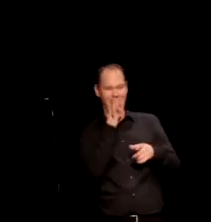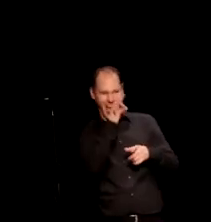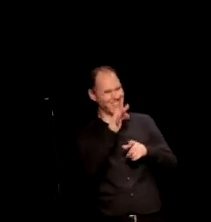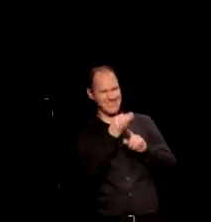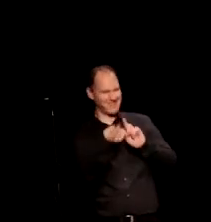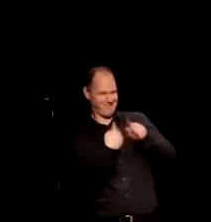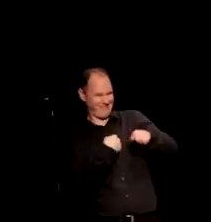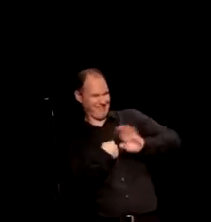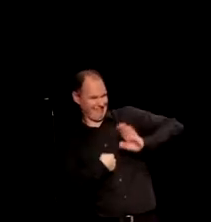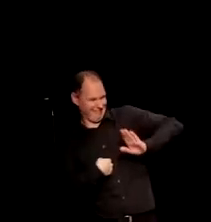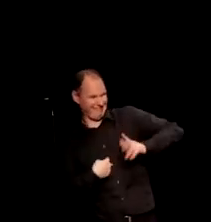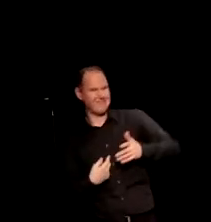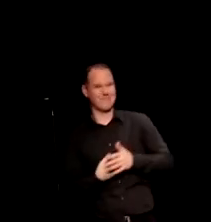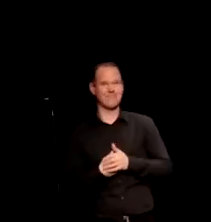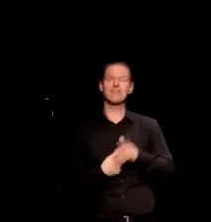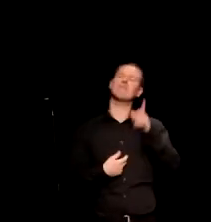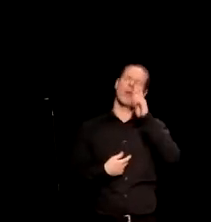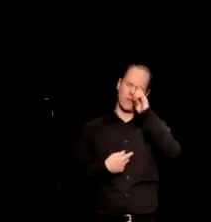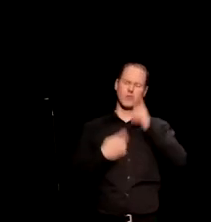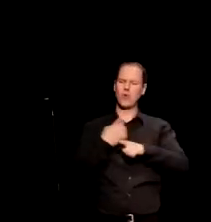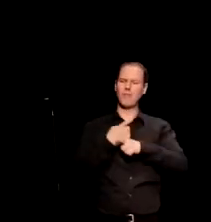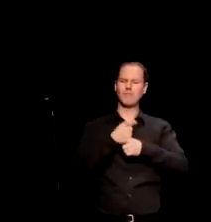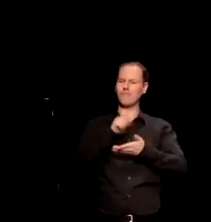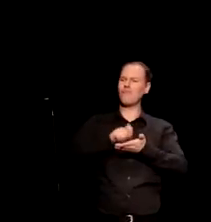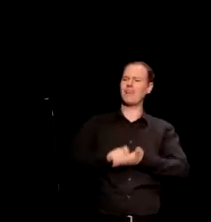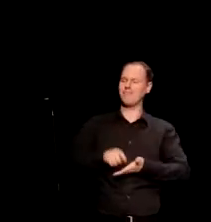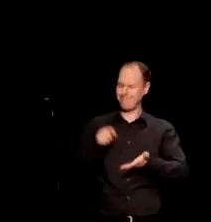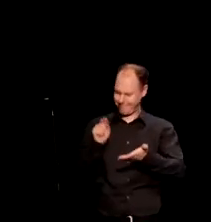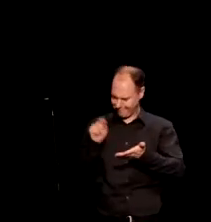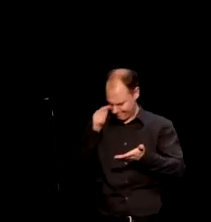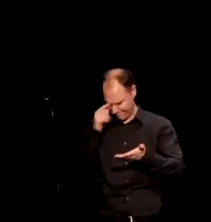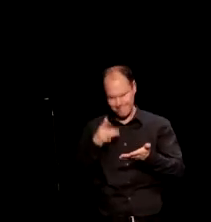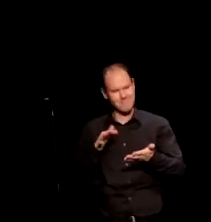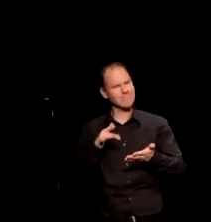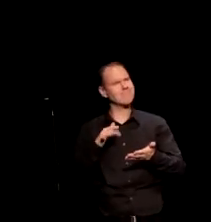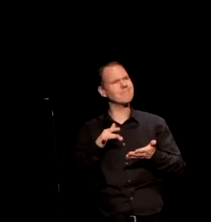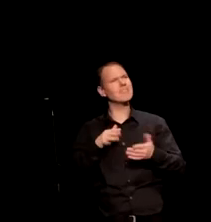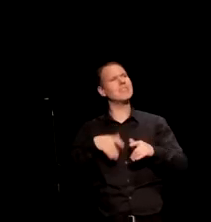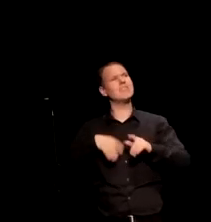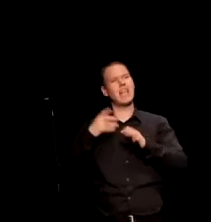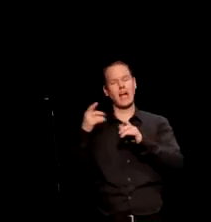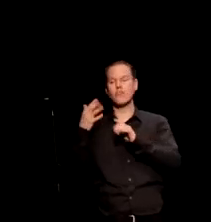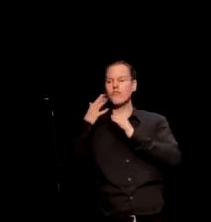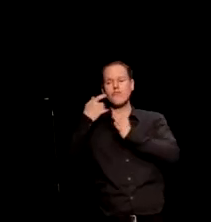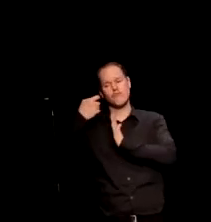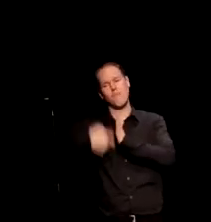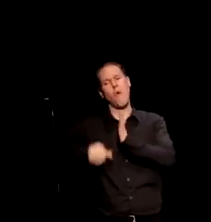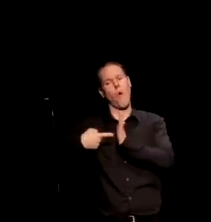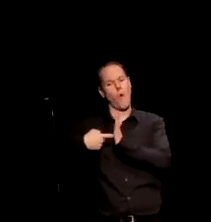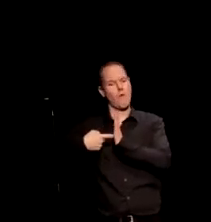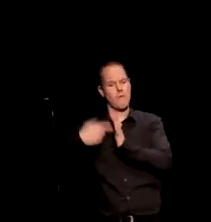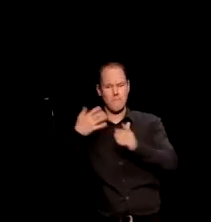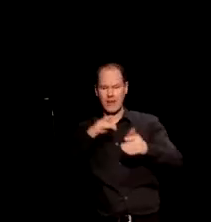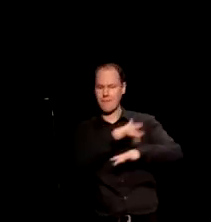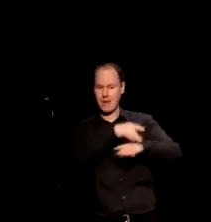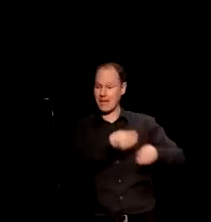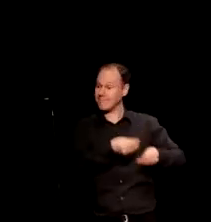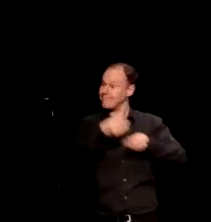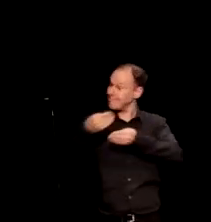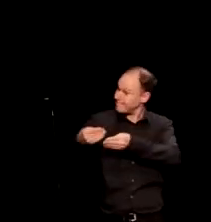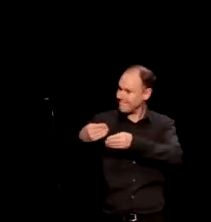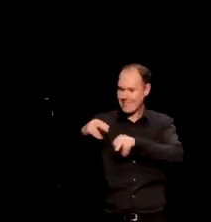find that fascinating. But yeah, going back to Anna Lucasta, the censors report, and I can't remember the exact phrasing, but the censors report,